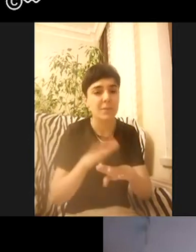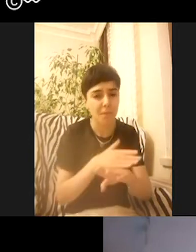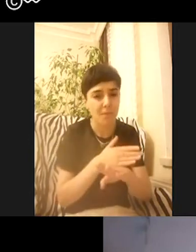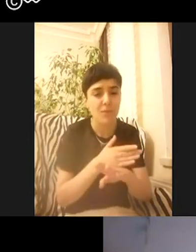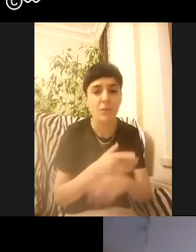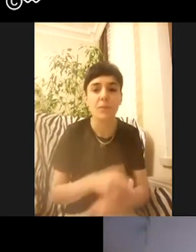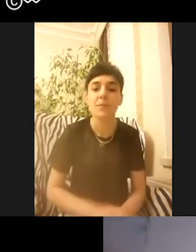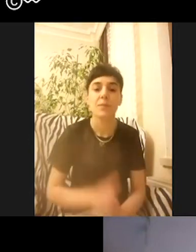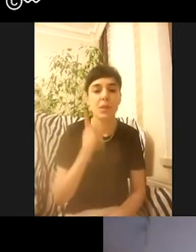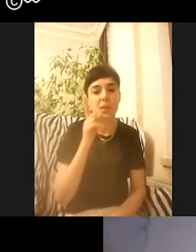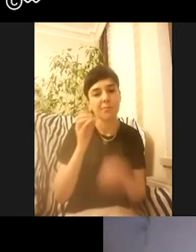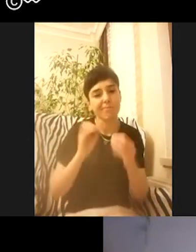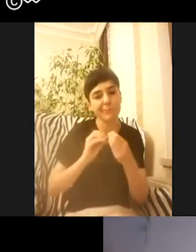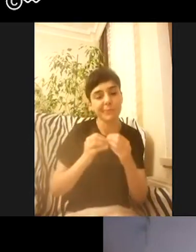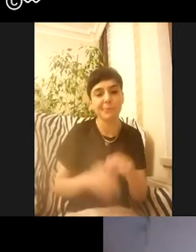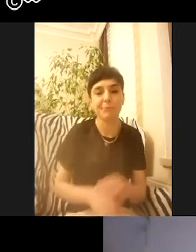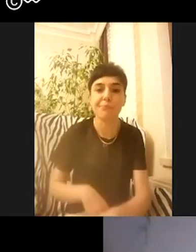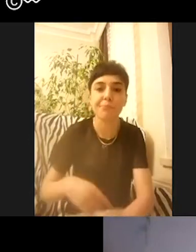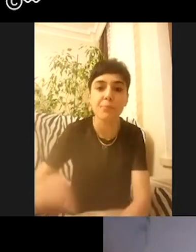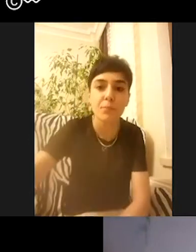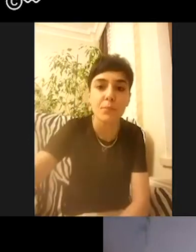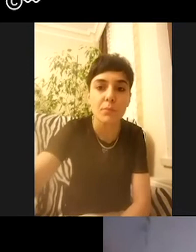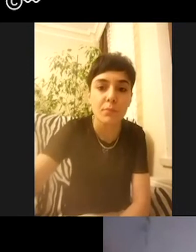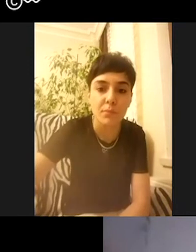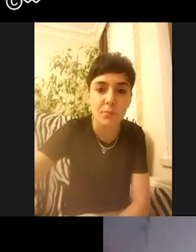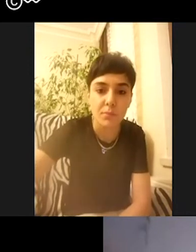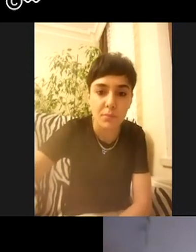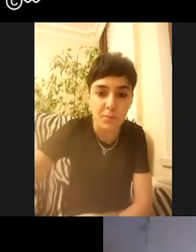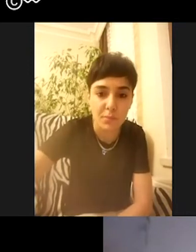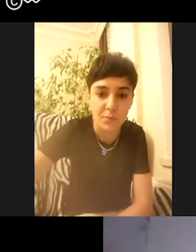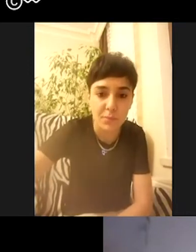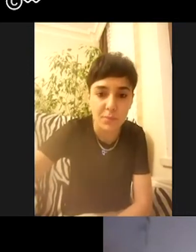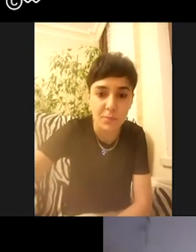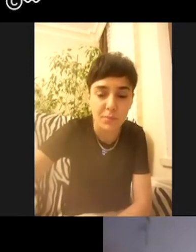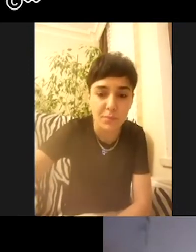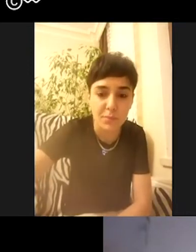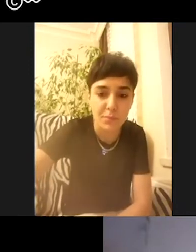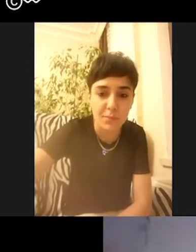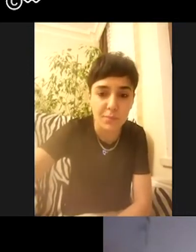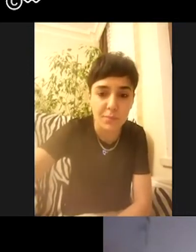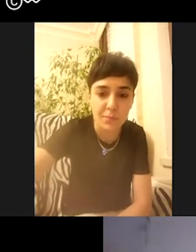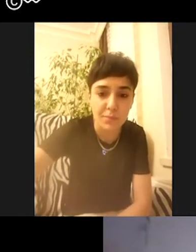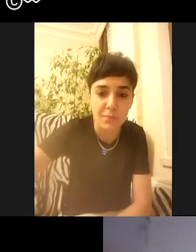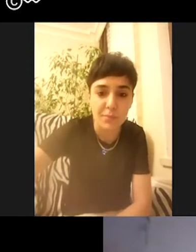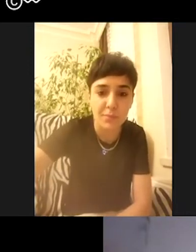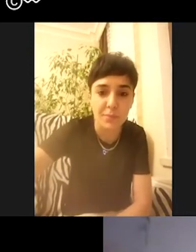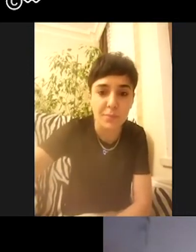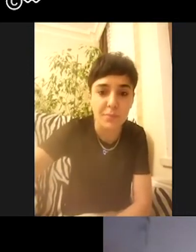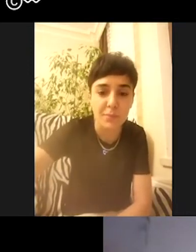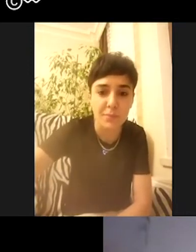We'll tell you when we cannot. Yes, yes, okay, that's good.